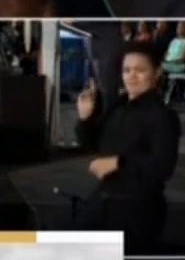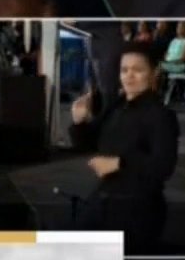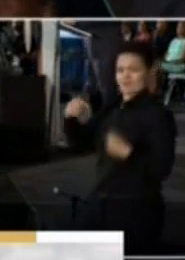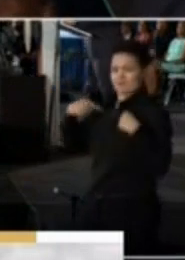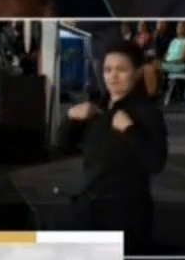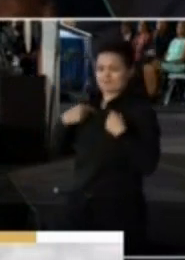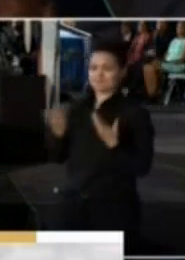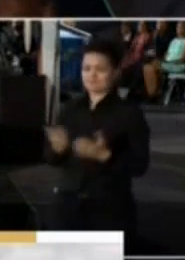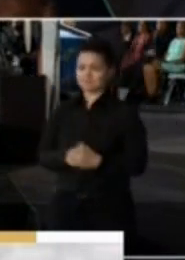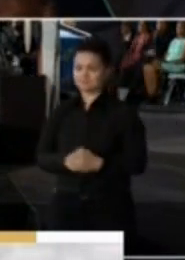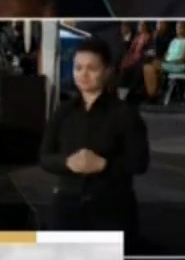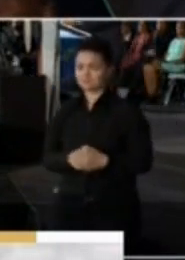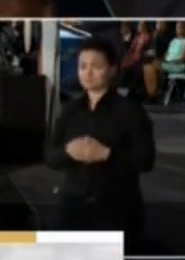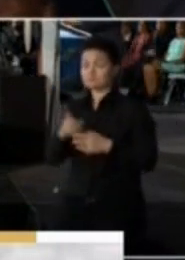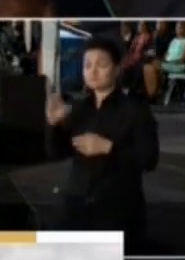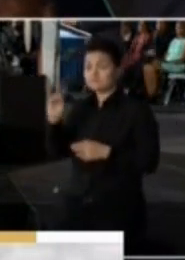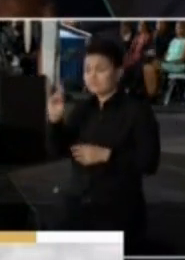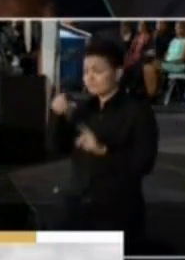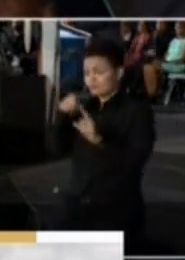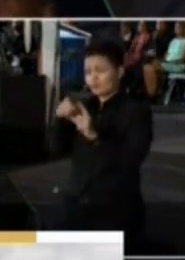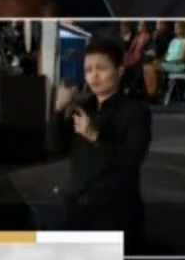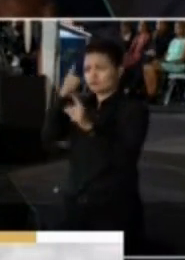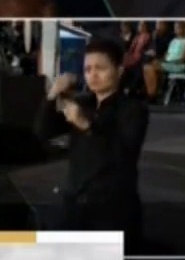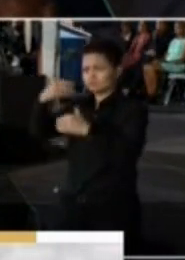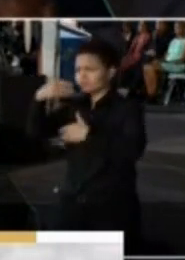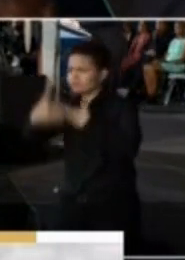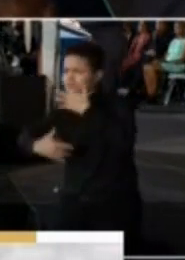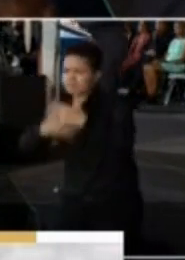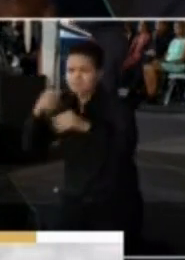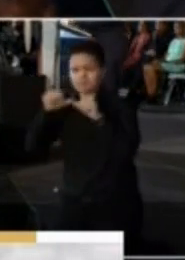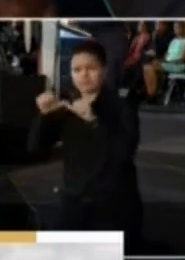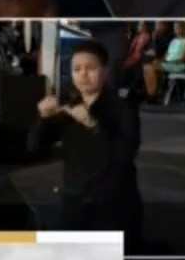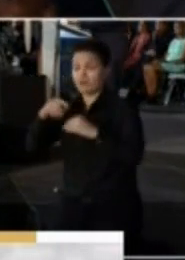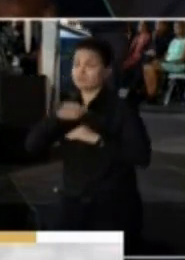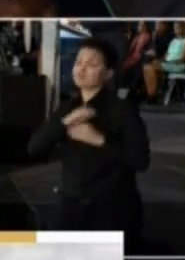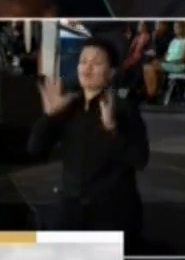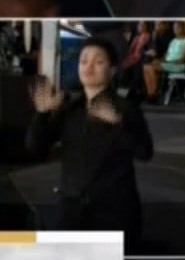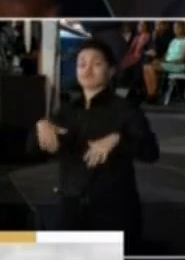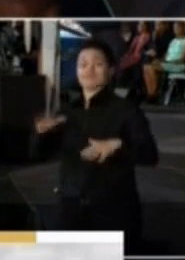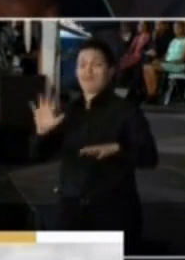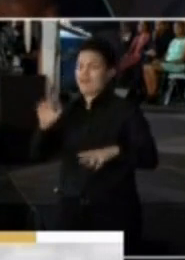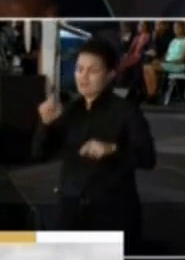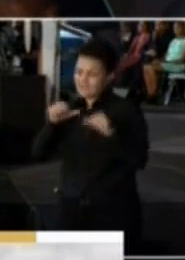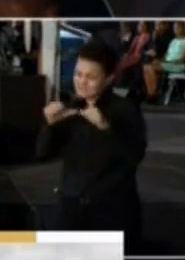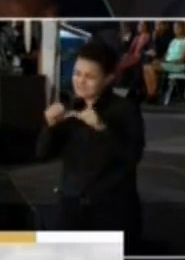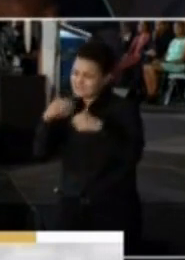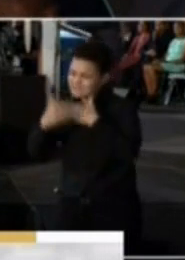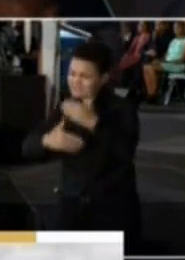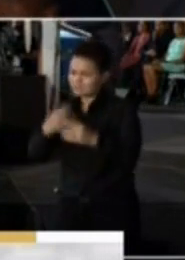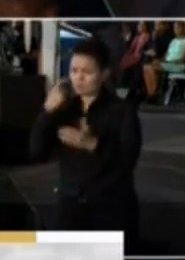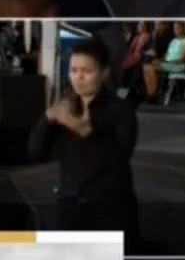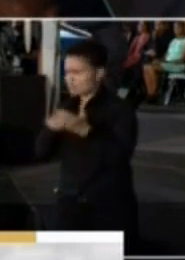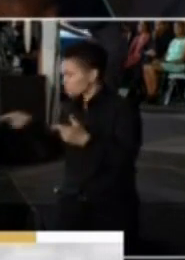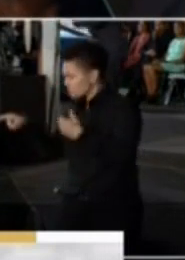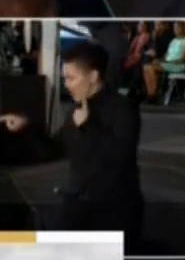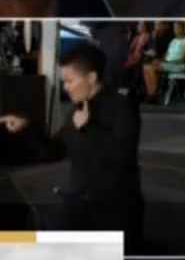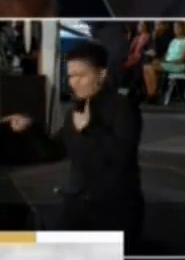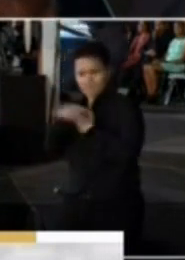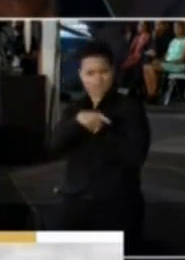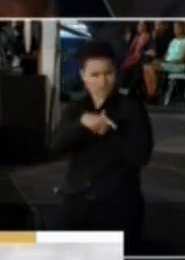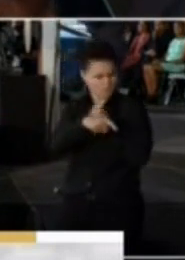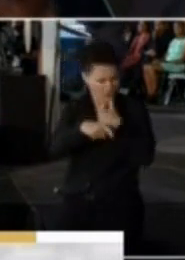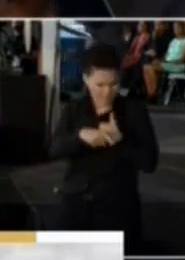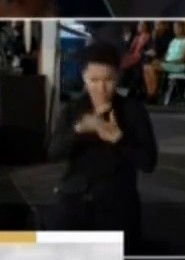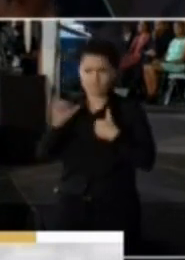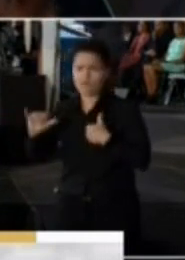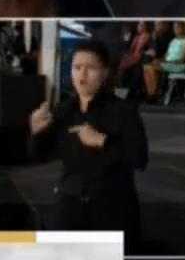city separated by haves and have-nots. Everyone who calls our great city home deserves a fair